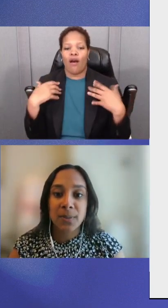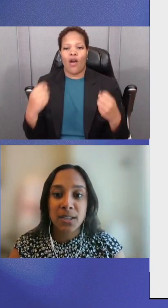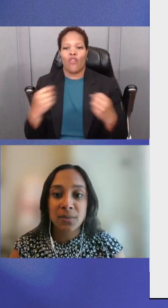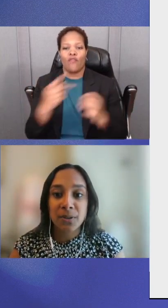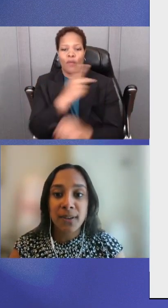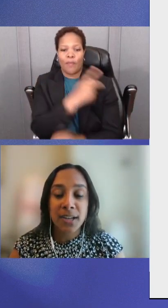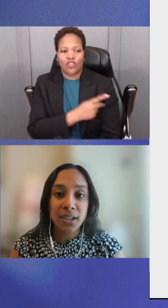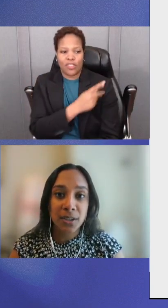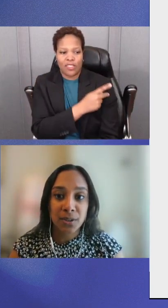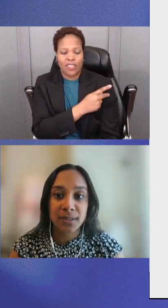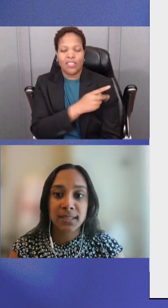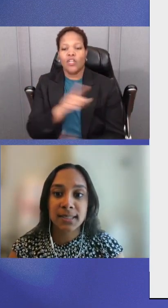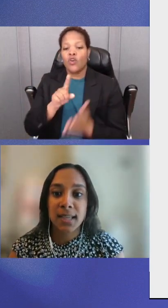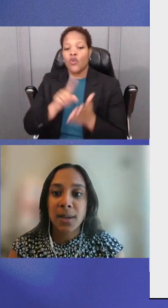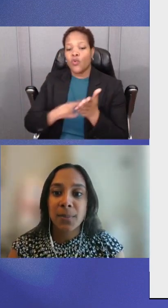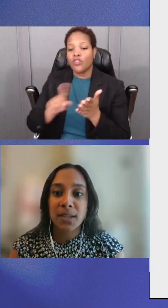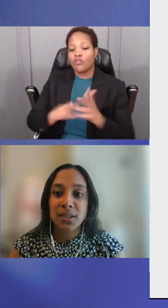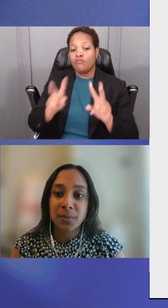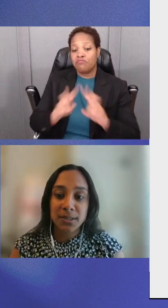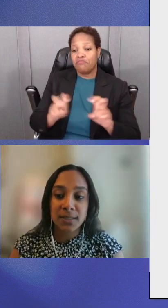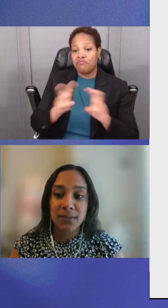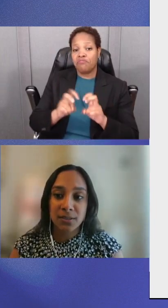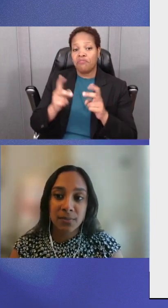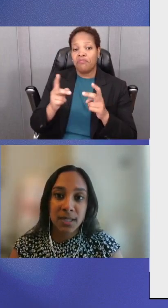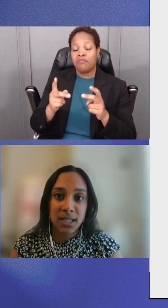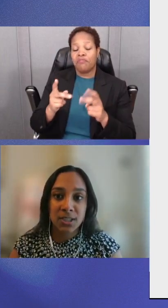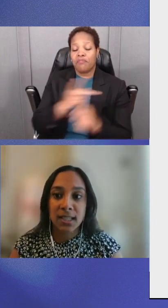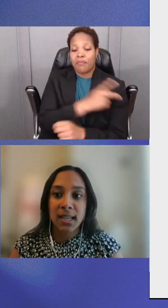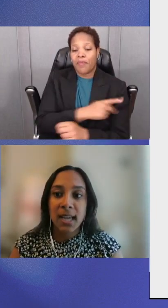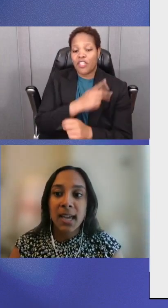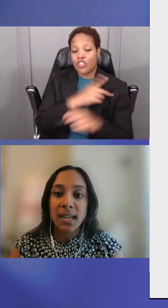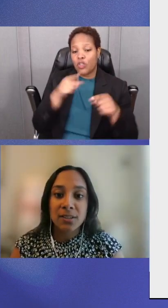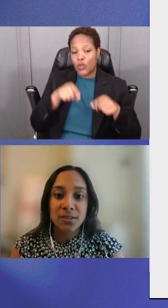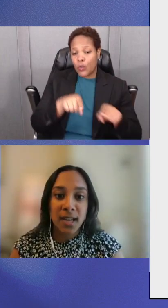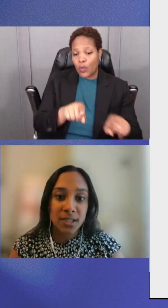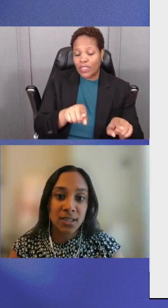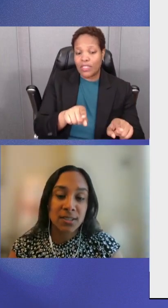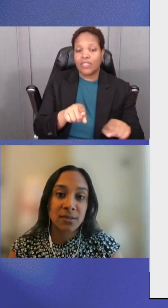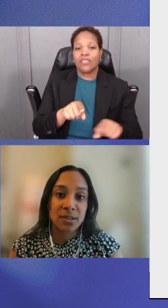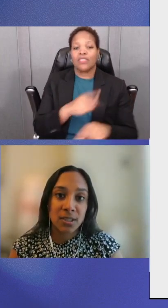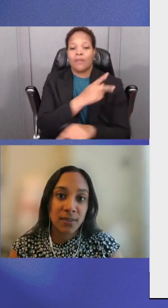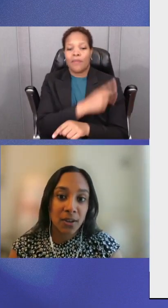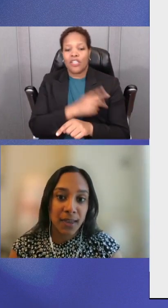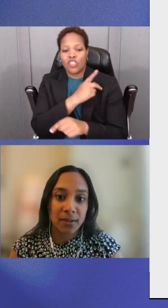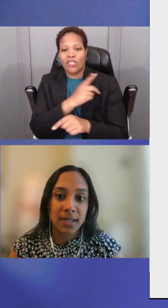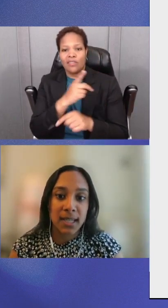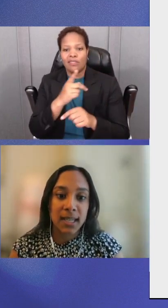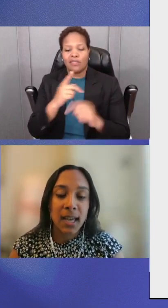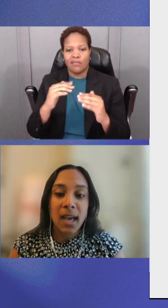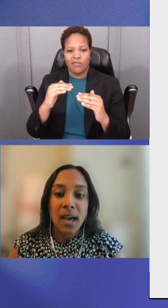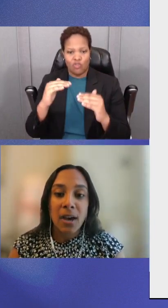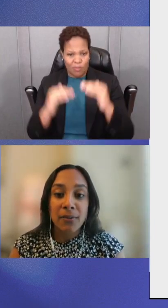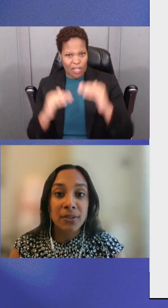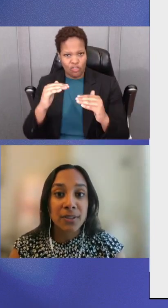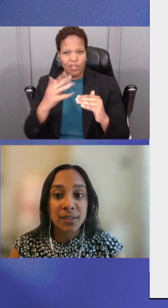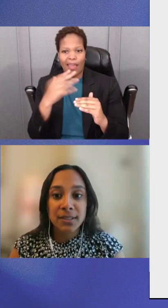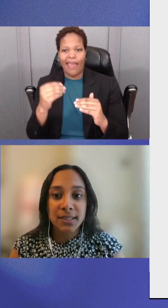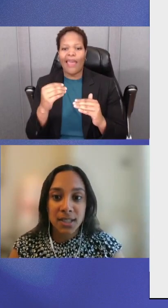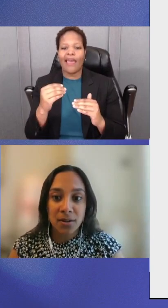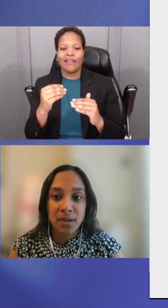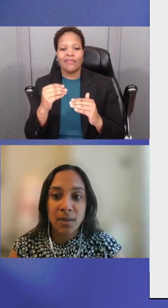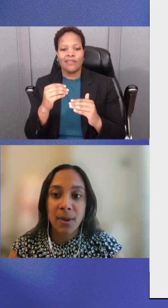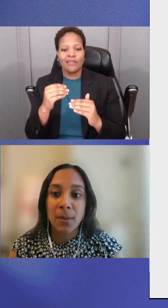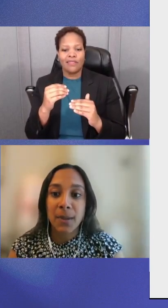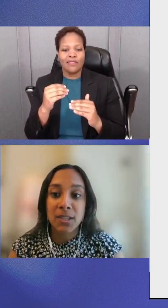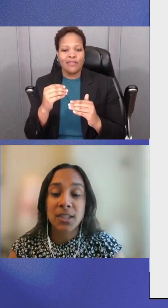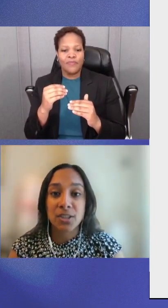examined patient-provider congruence, patient-perceived discrimination, and strategies to achieve health equity. However, little is